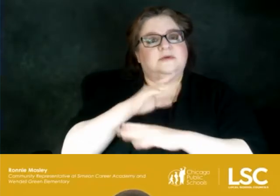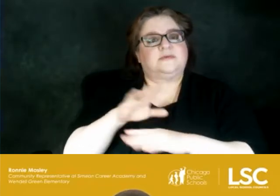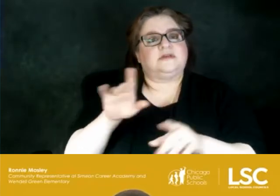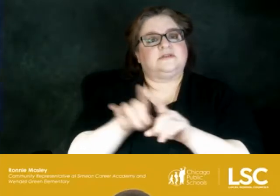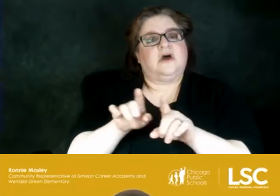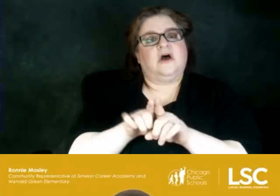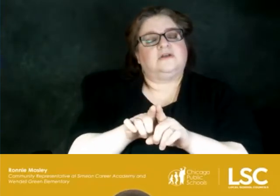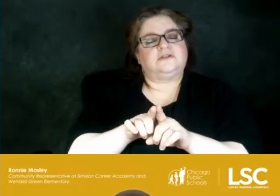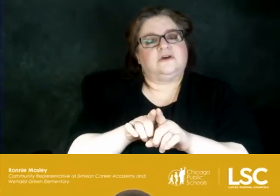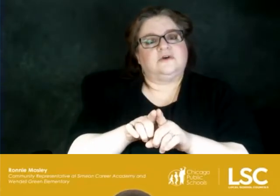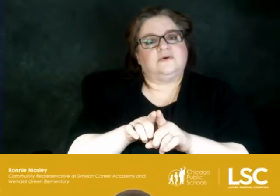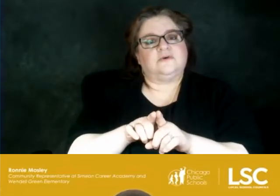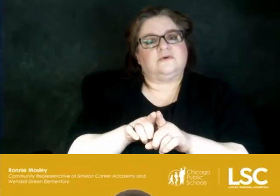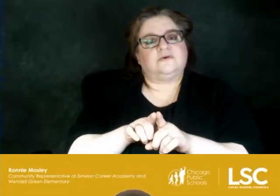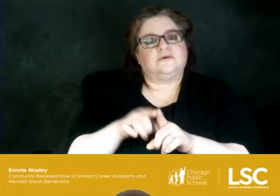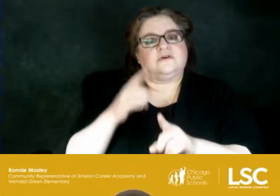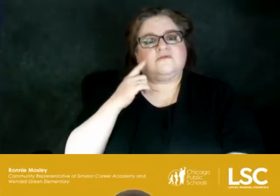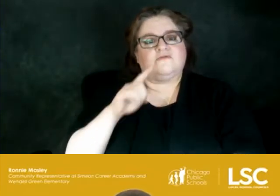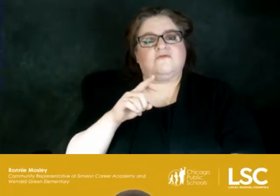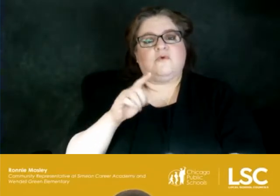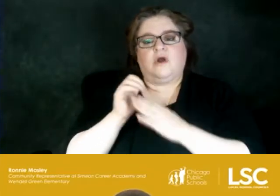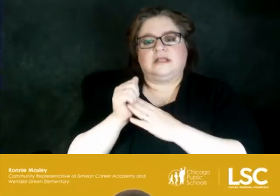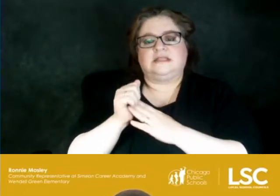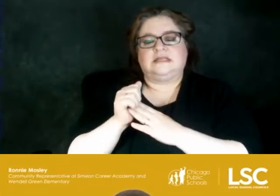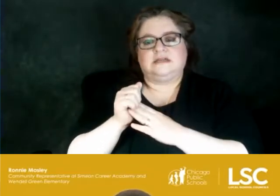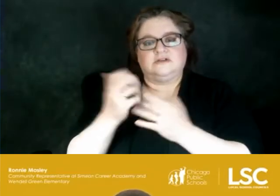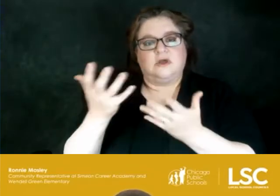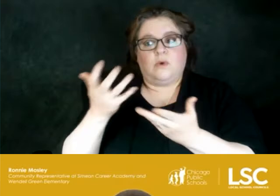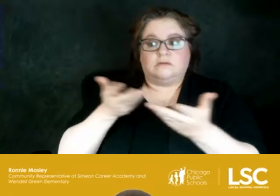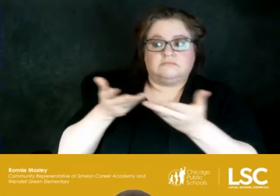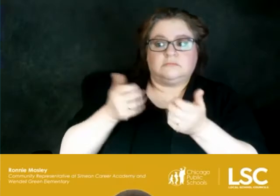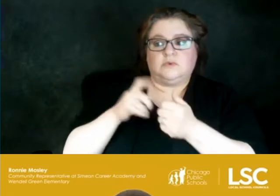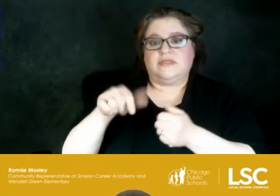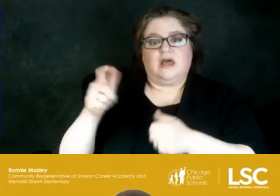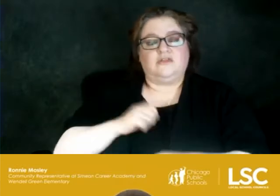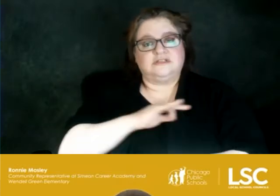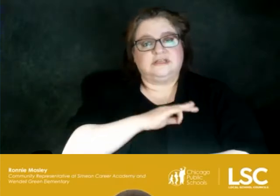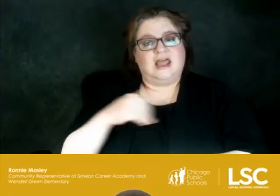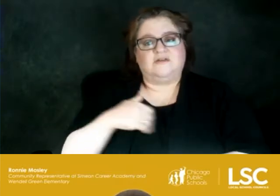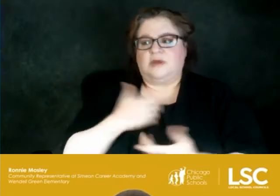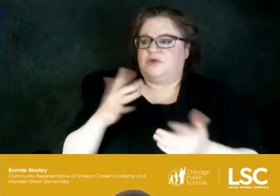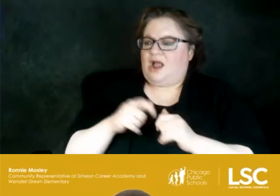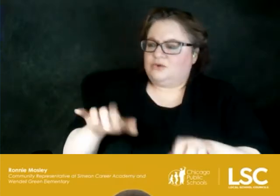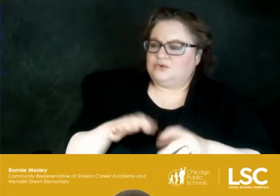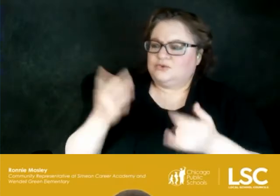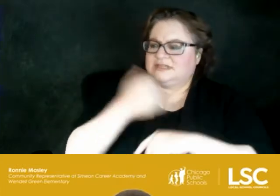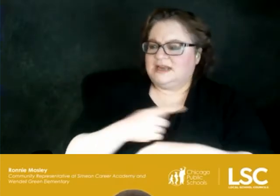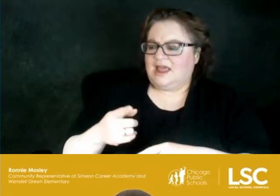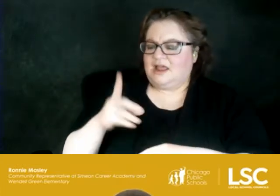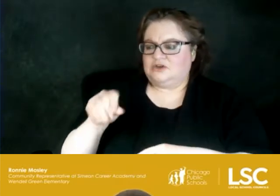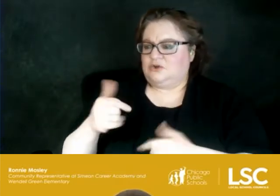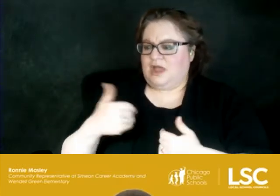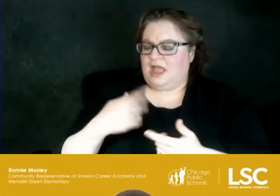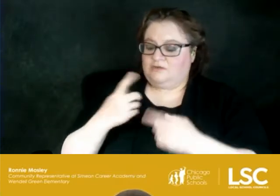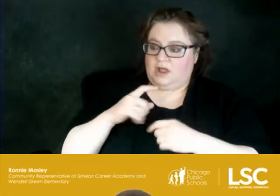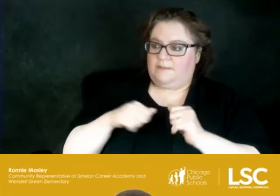also for leaders that want to interact with other staff members. You know, how's it going today? Do you have any questions about